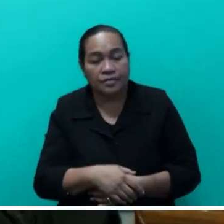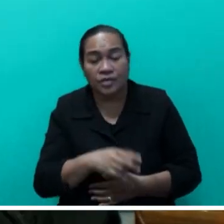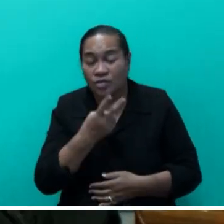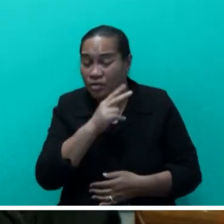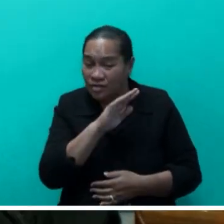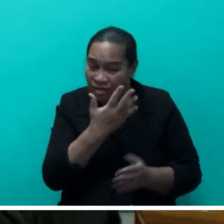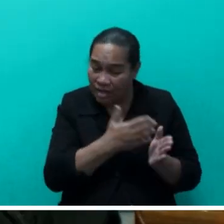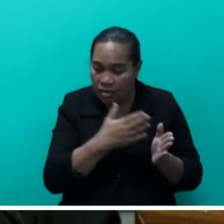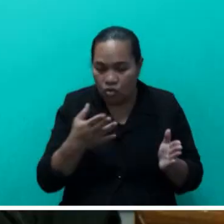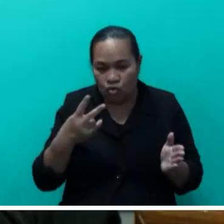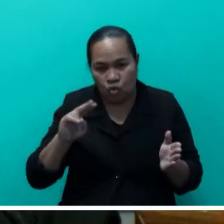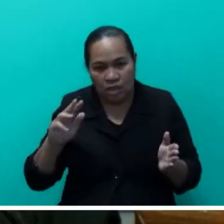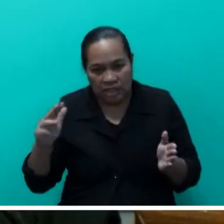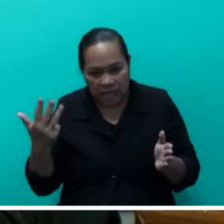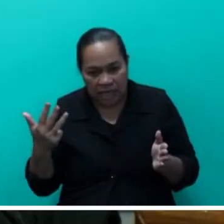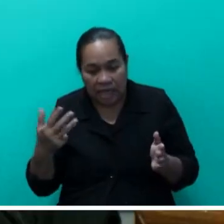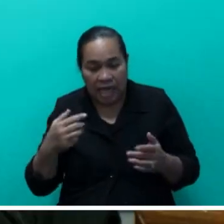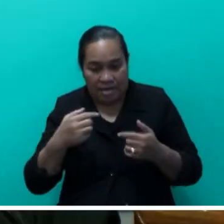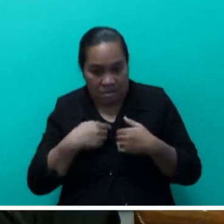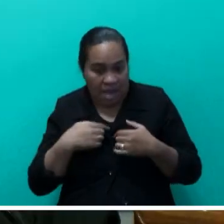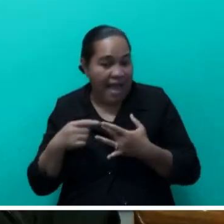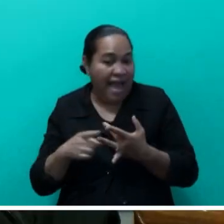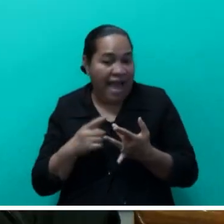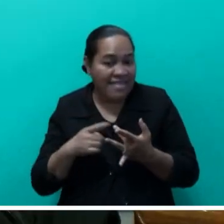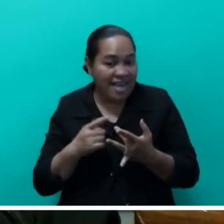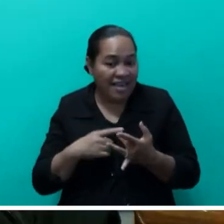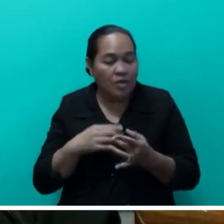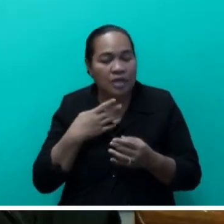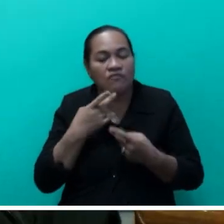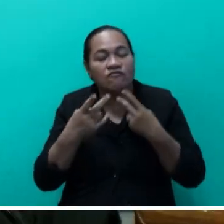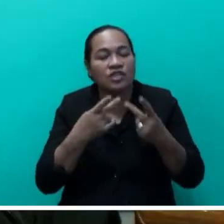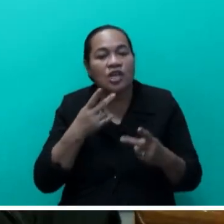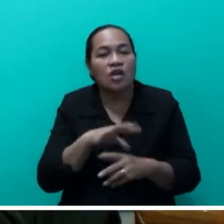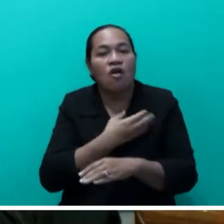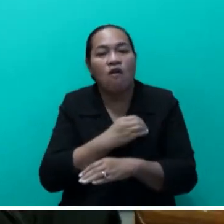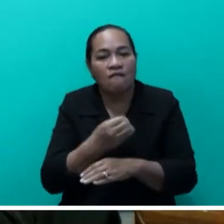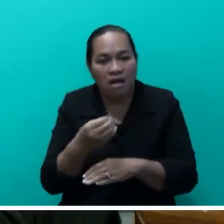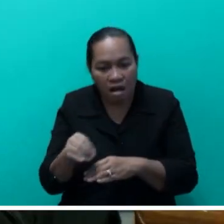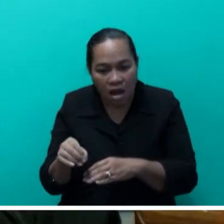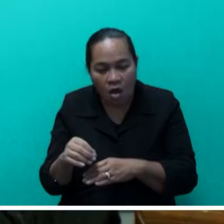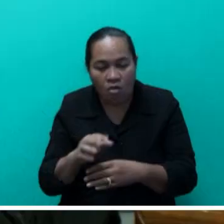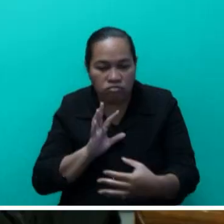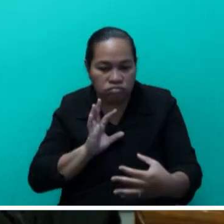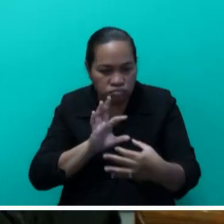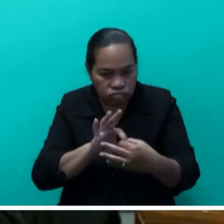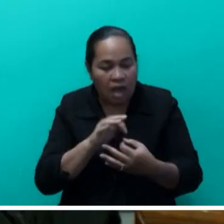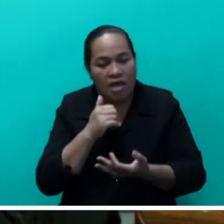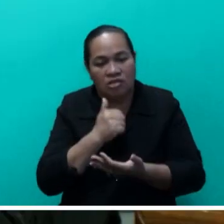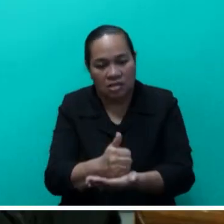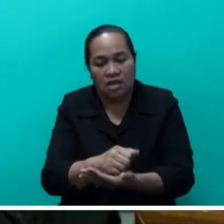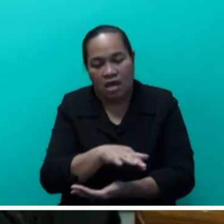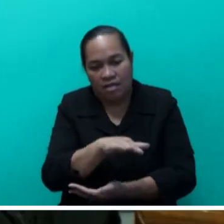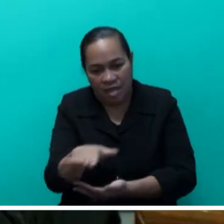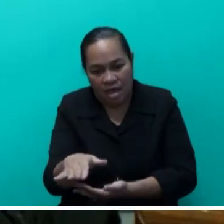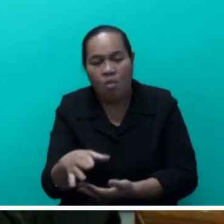to 29th, I, along with senior members of the Justice, visited Overlau to engage with communities and provide a direct assistance.